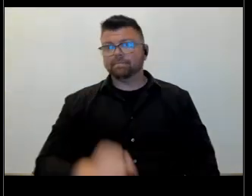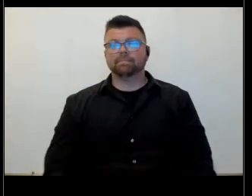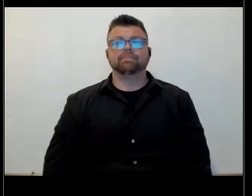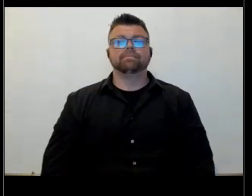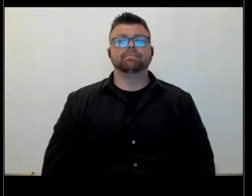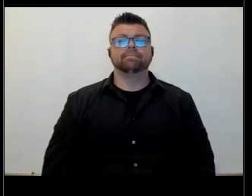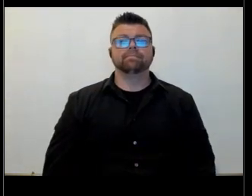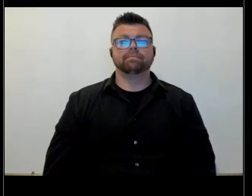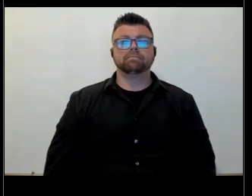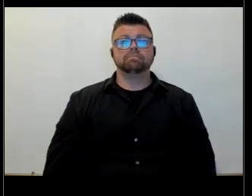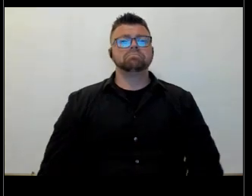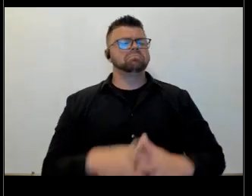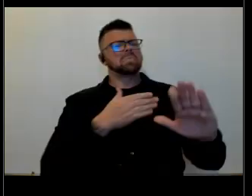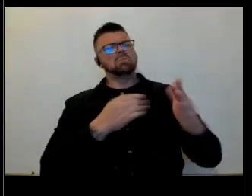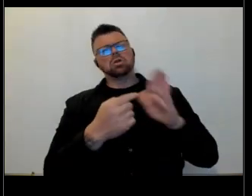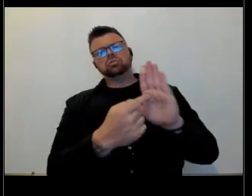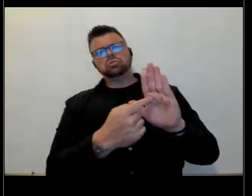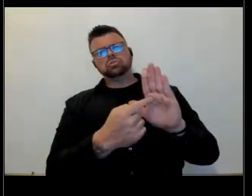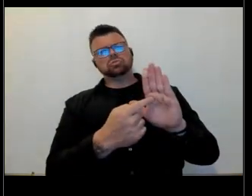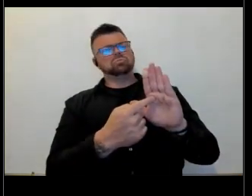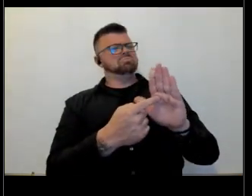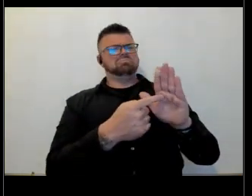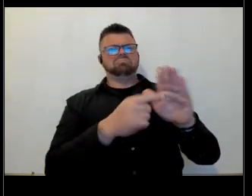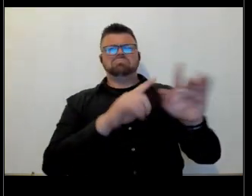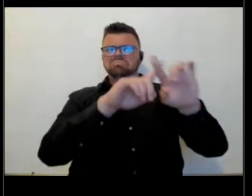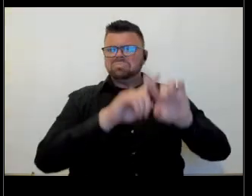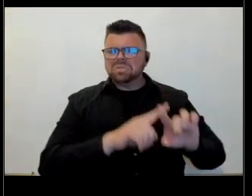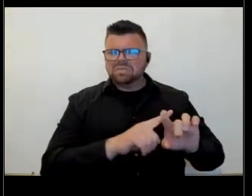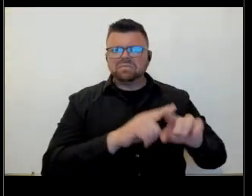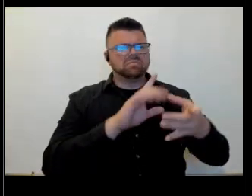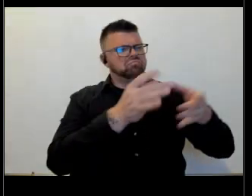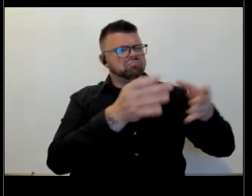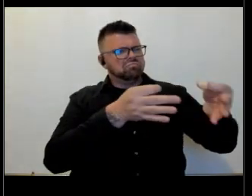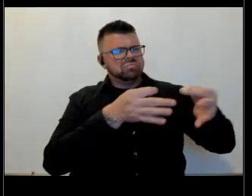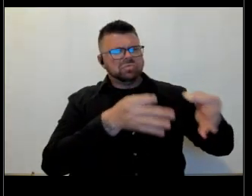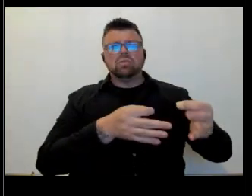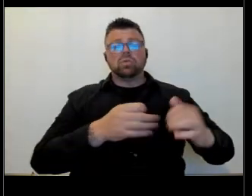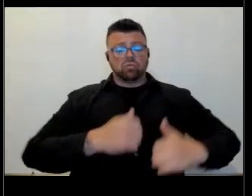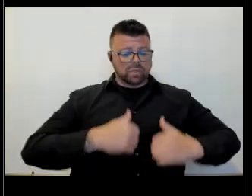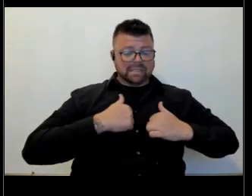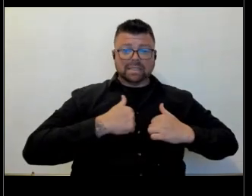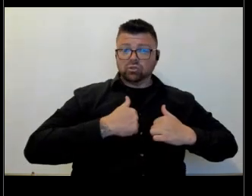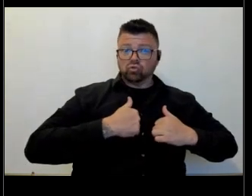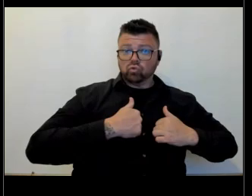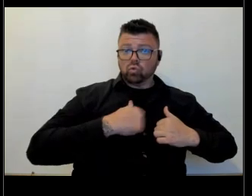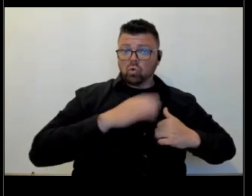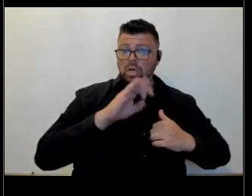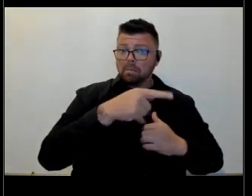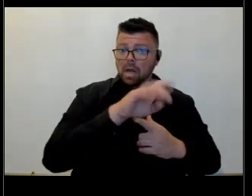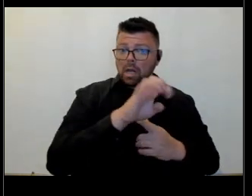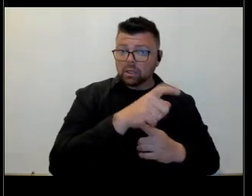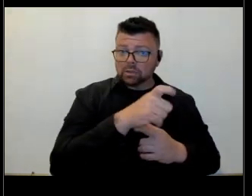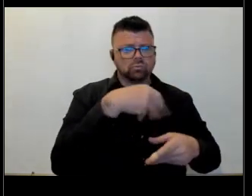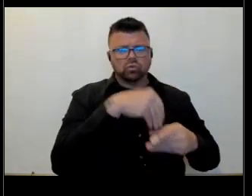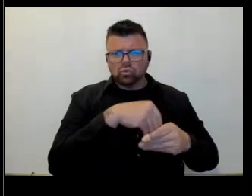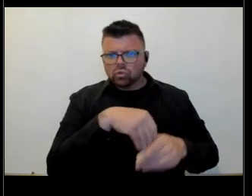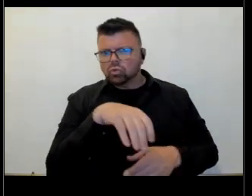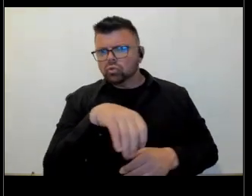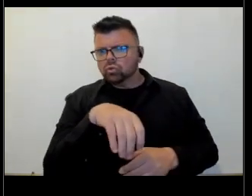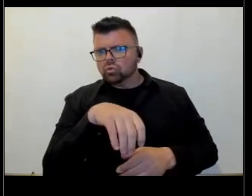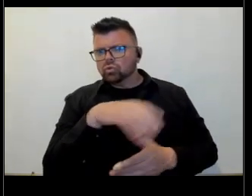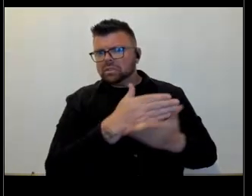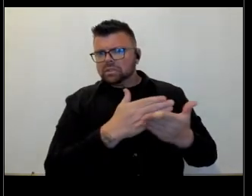Could you please show the differences when a residential complex includes some commercial and or